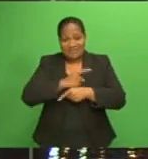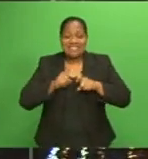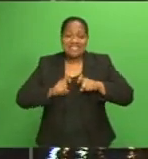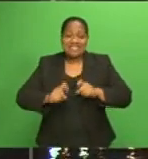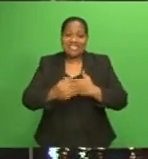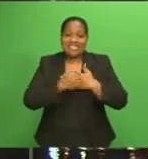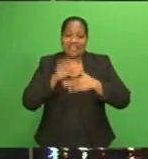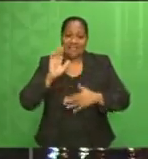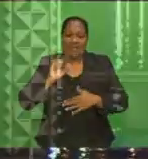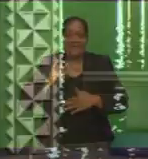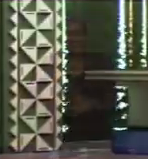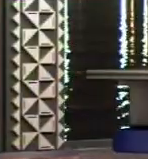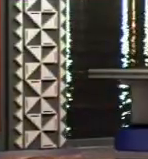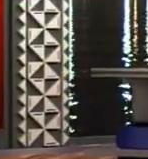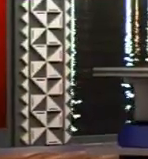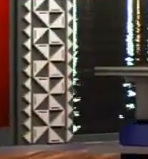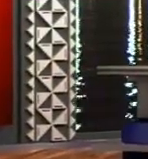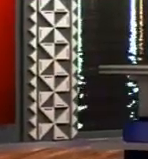Bye for now.